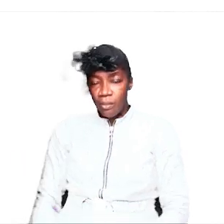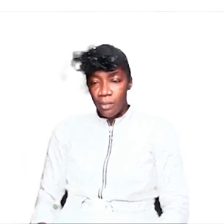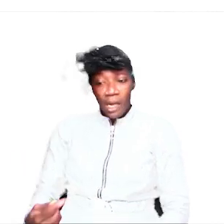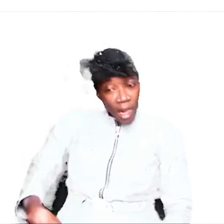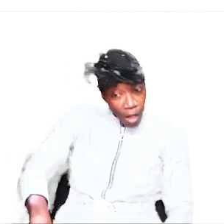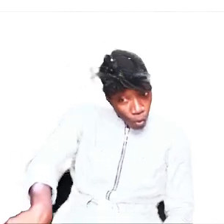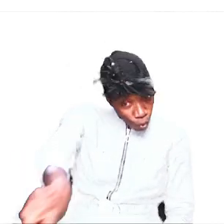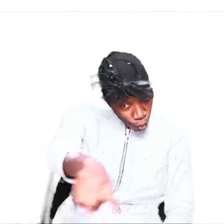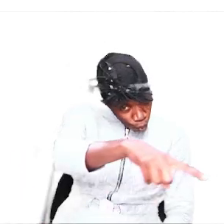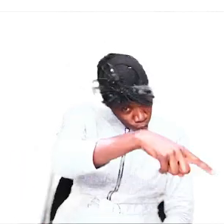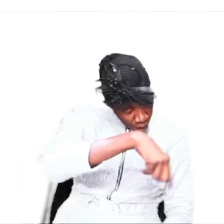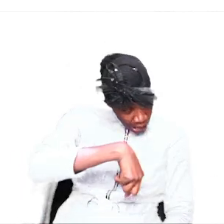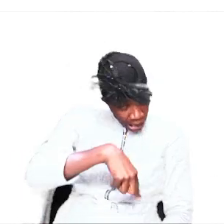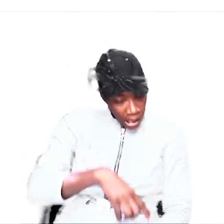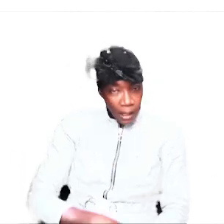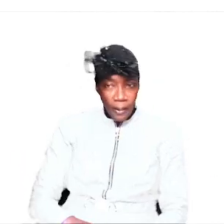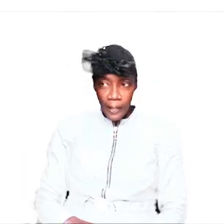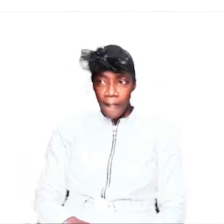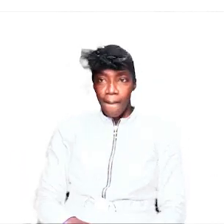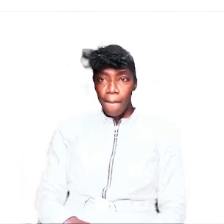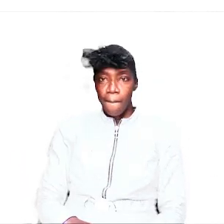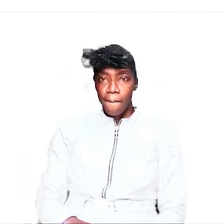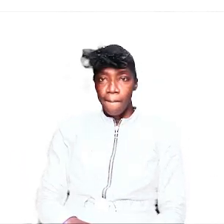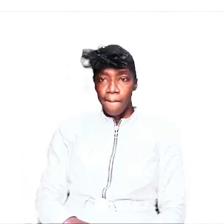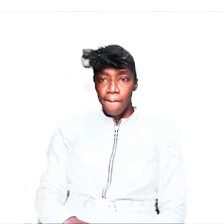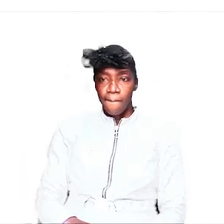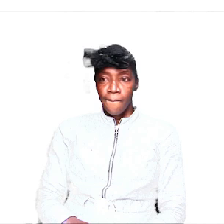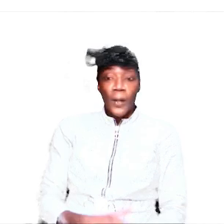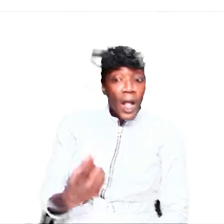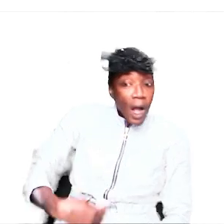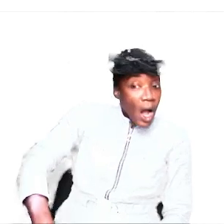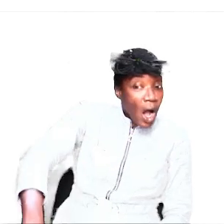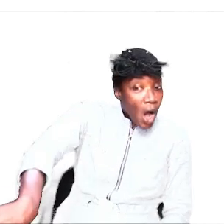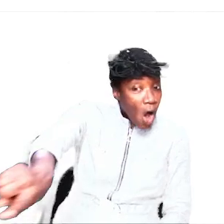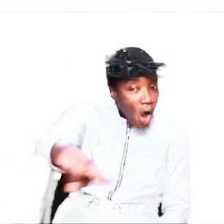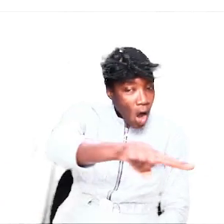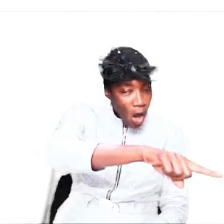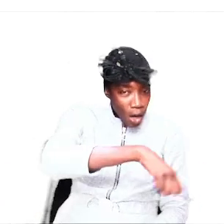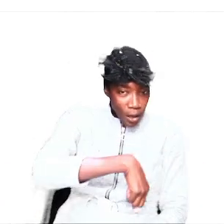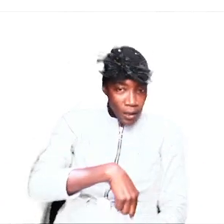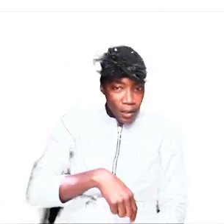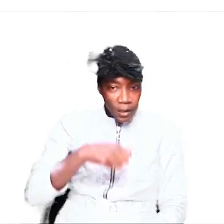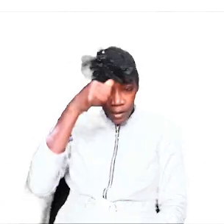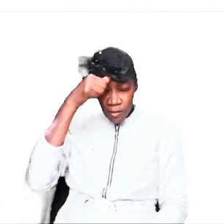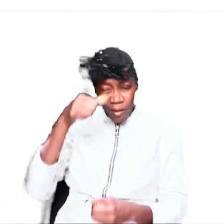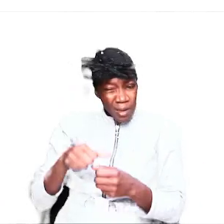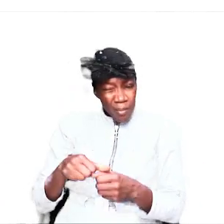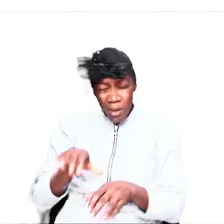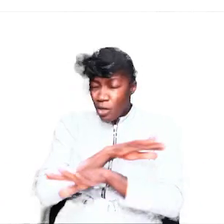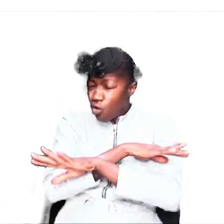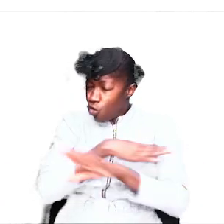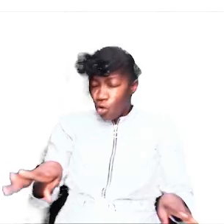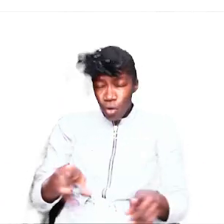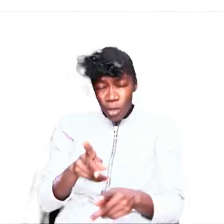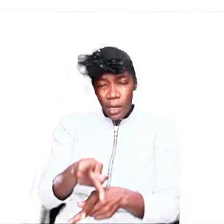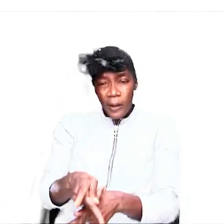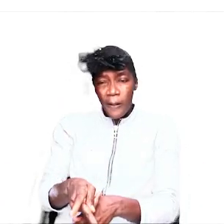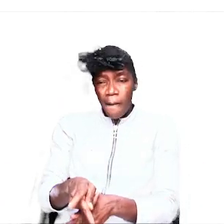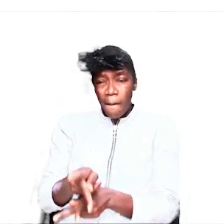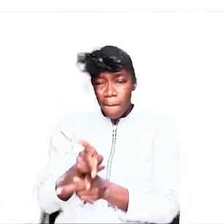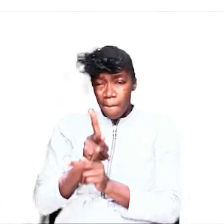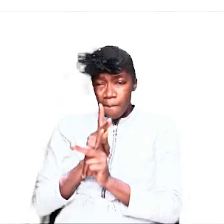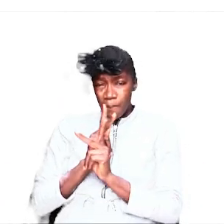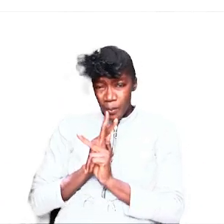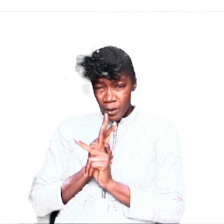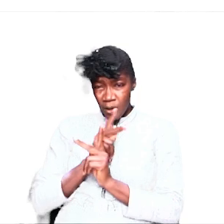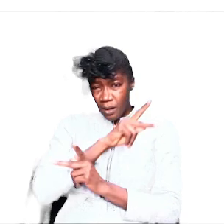so I'm not. It's all of us. And remember, none of us is perfect, you know. But you